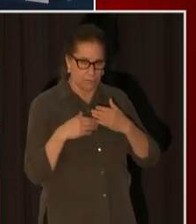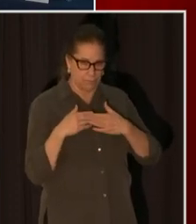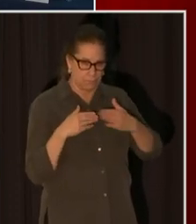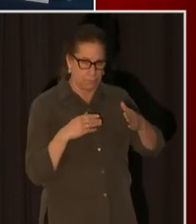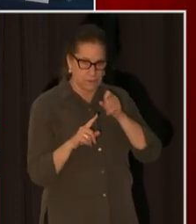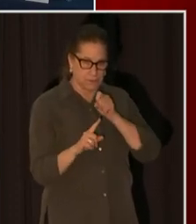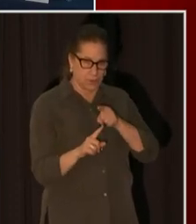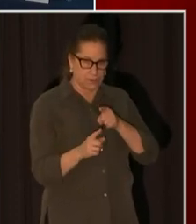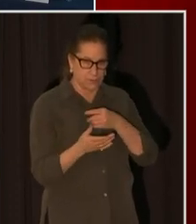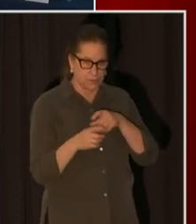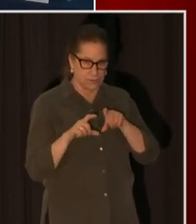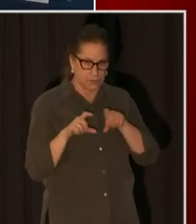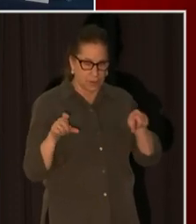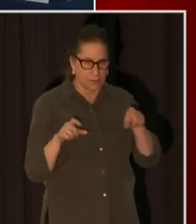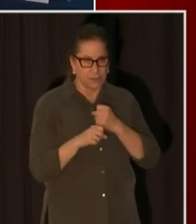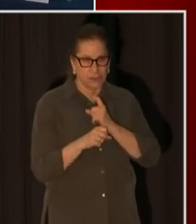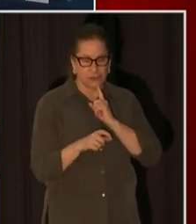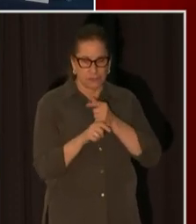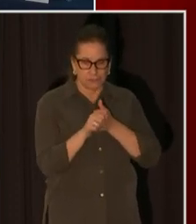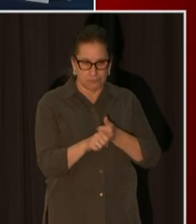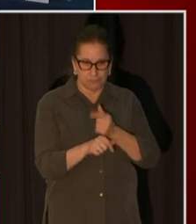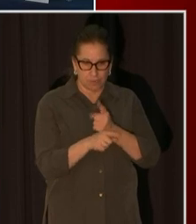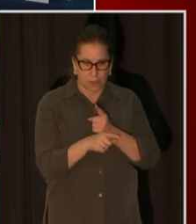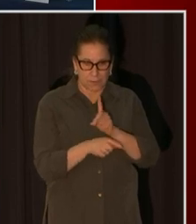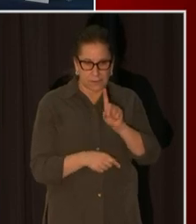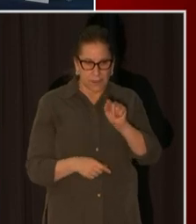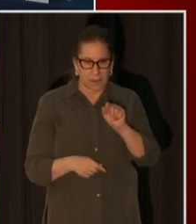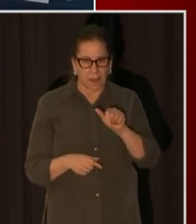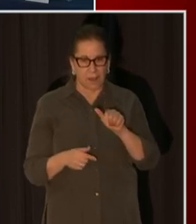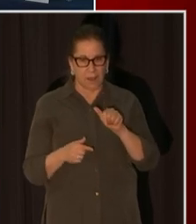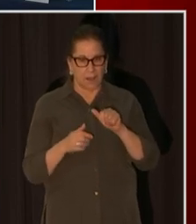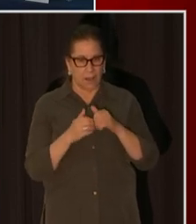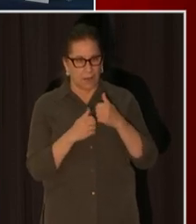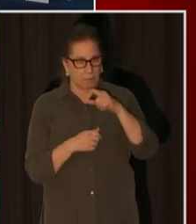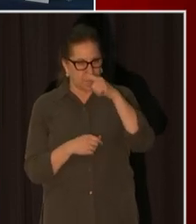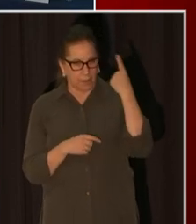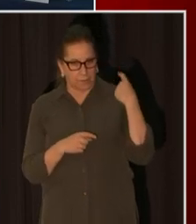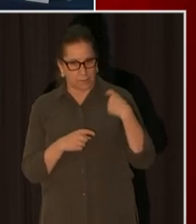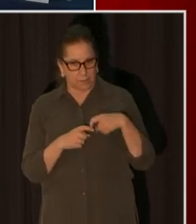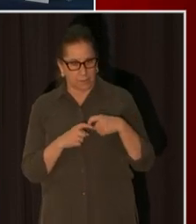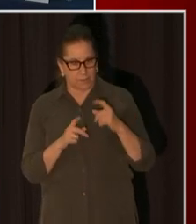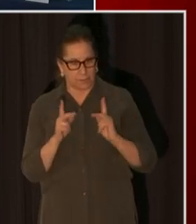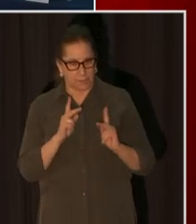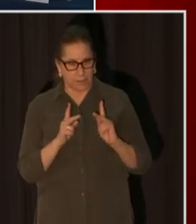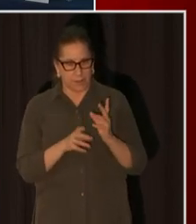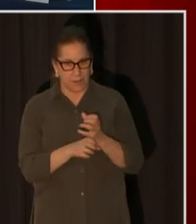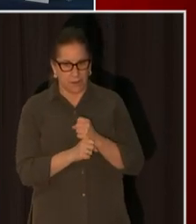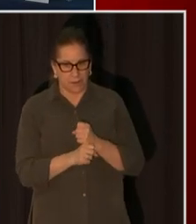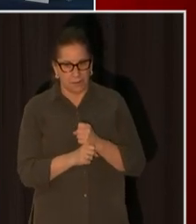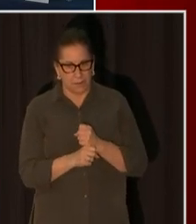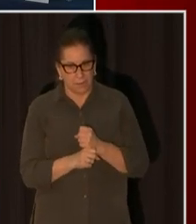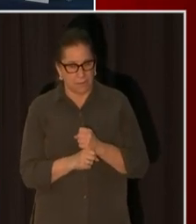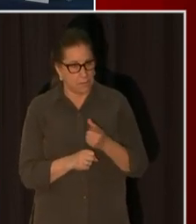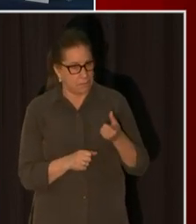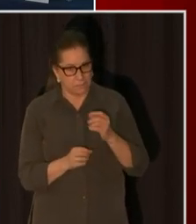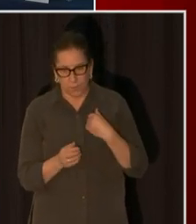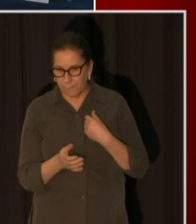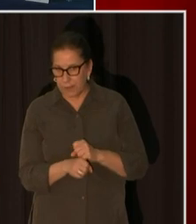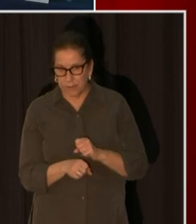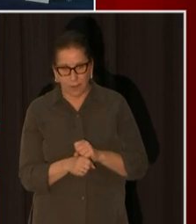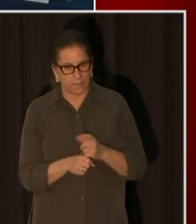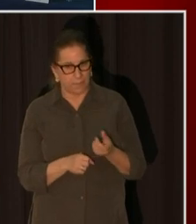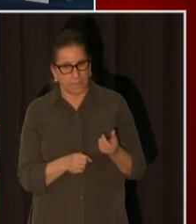the residents and businesses and organizations all working together to come up with some strategies and solutions. And